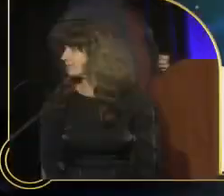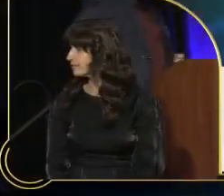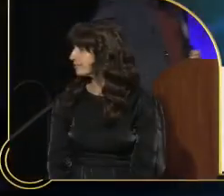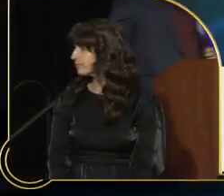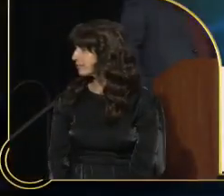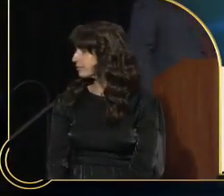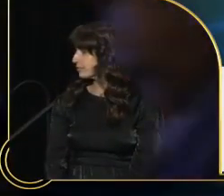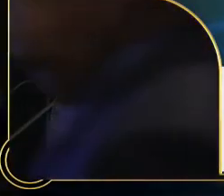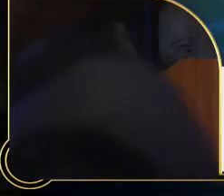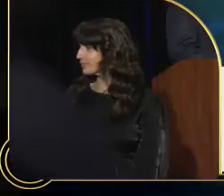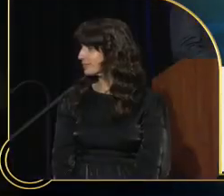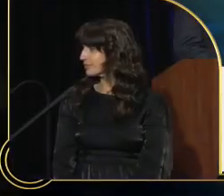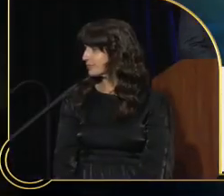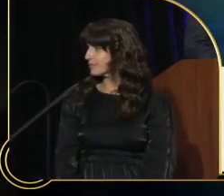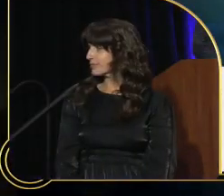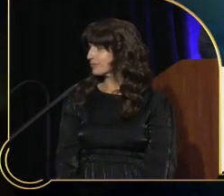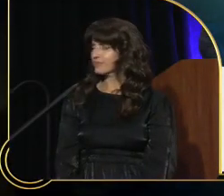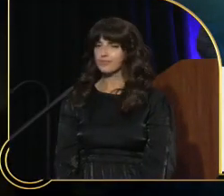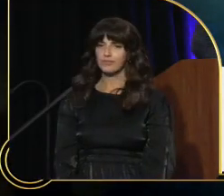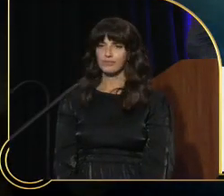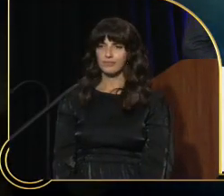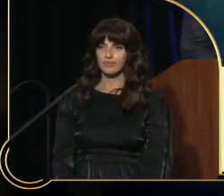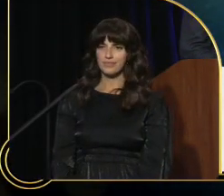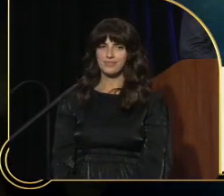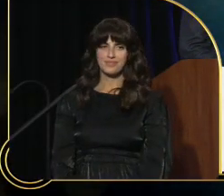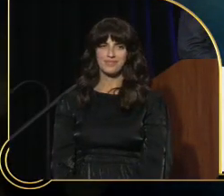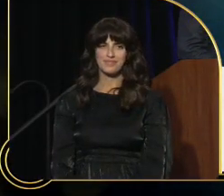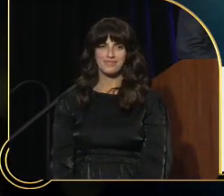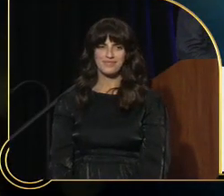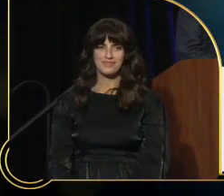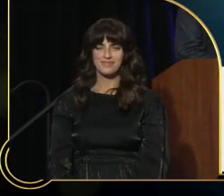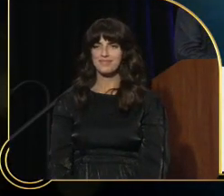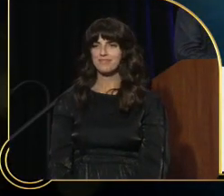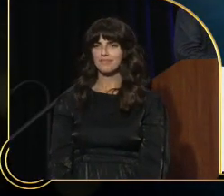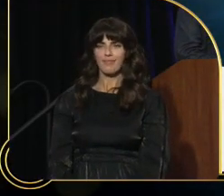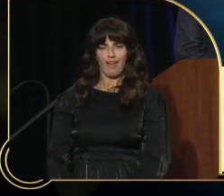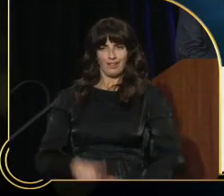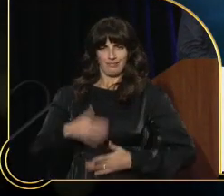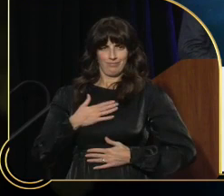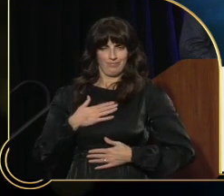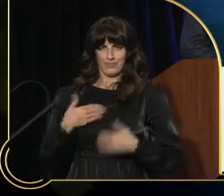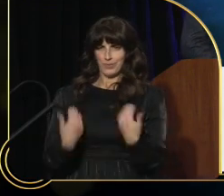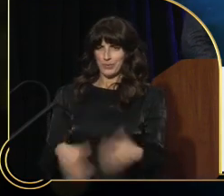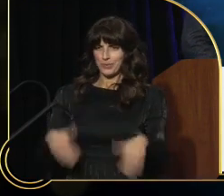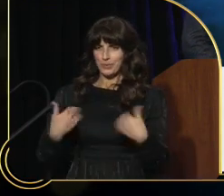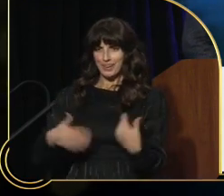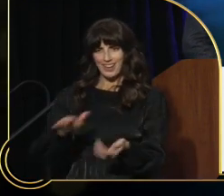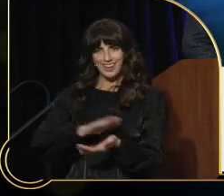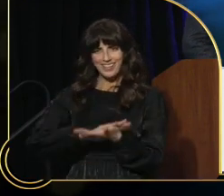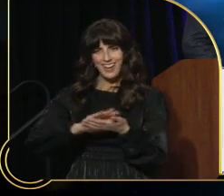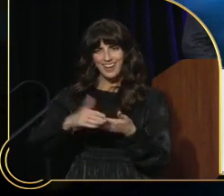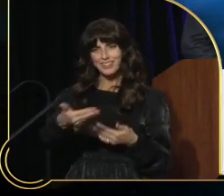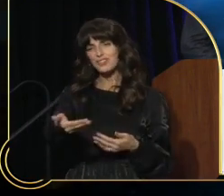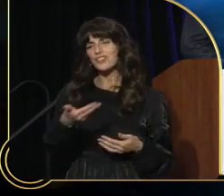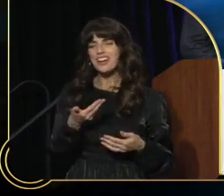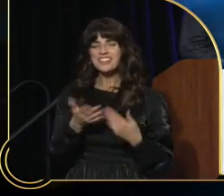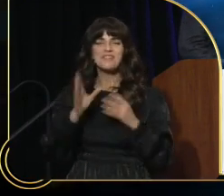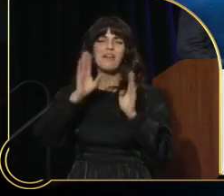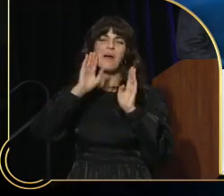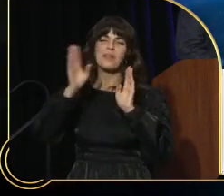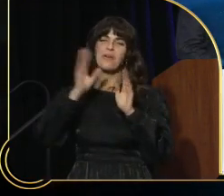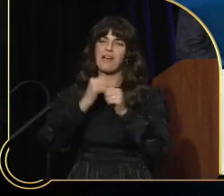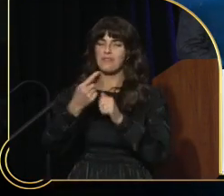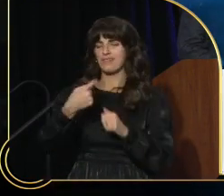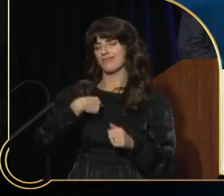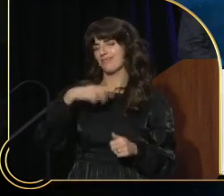Please welcome Kiva Center COO and 2022 Emerging Advocate of the Year Award. I'm